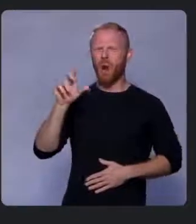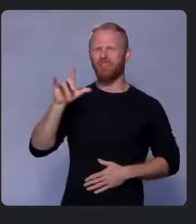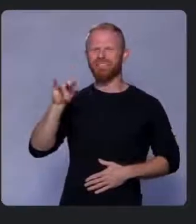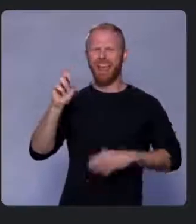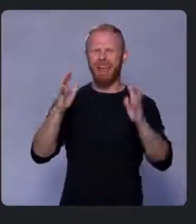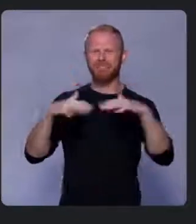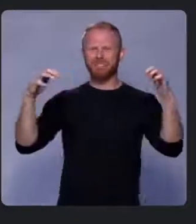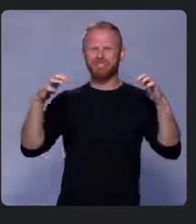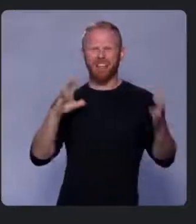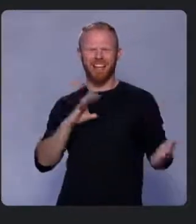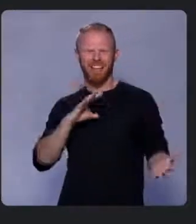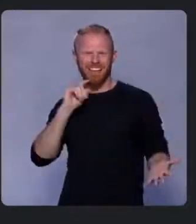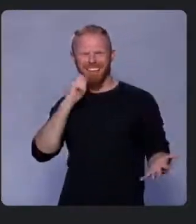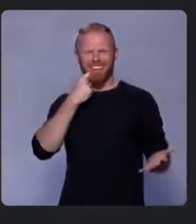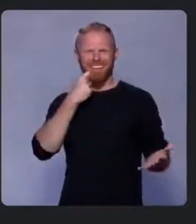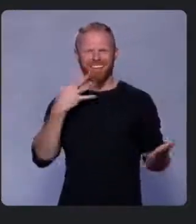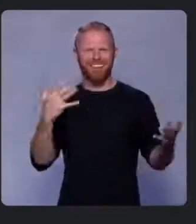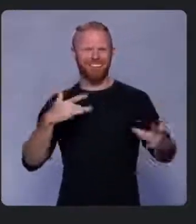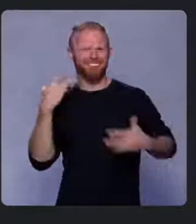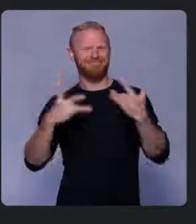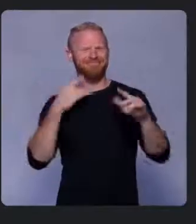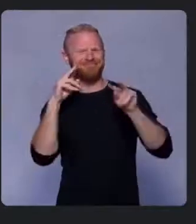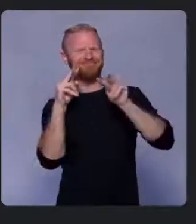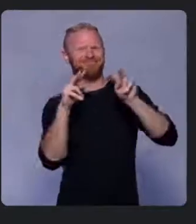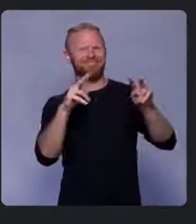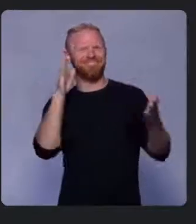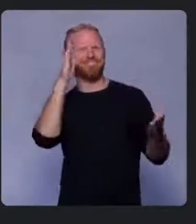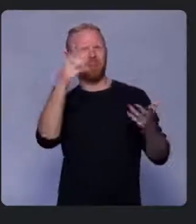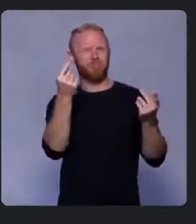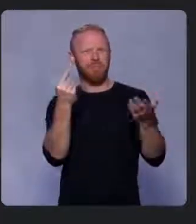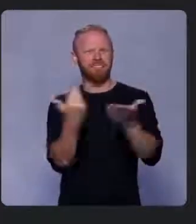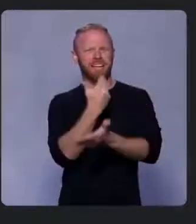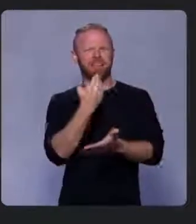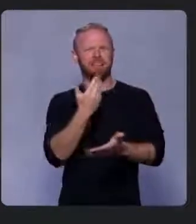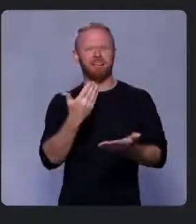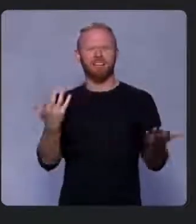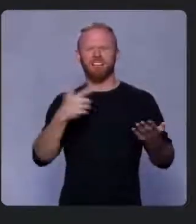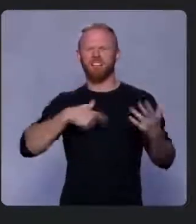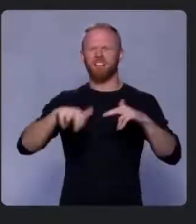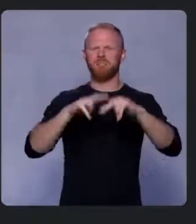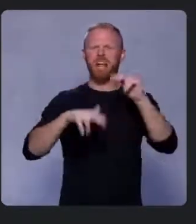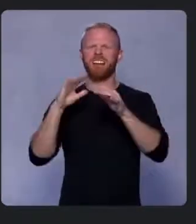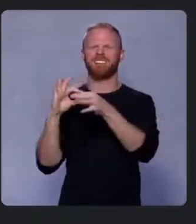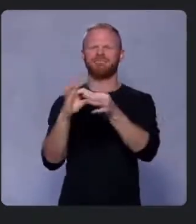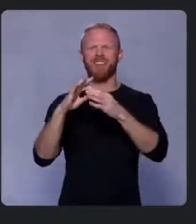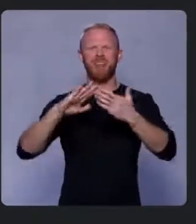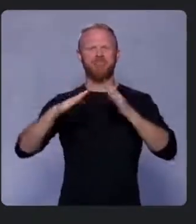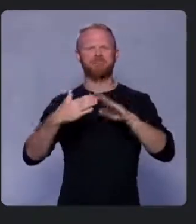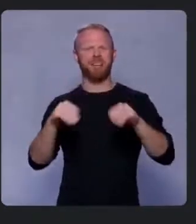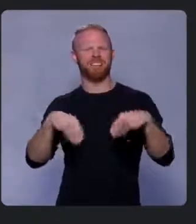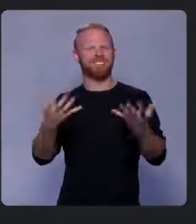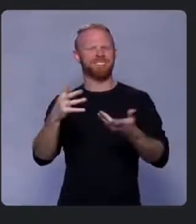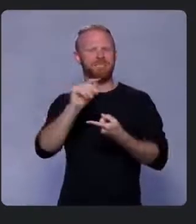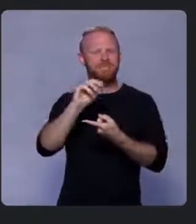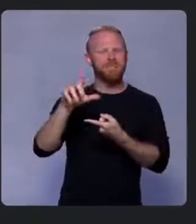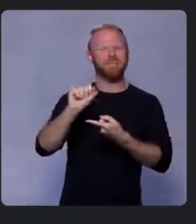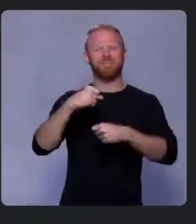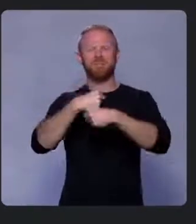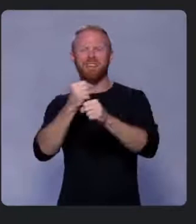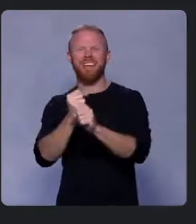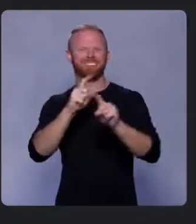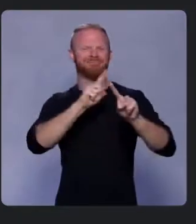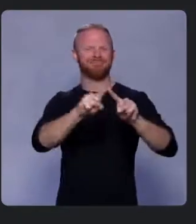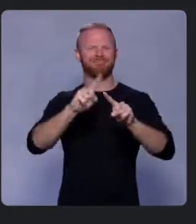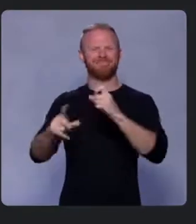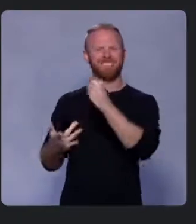thing. Excited about the future and what's coming. You can build with the community. We want to give you the tools to create entirely new